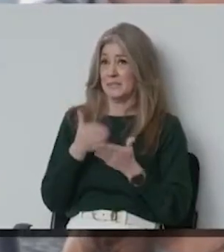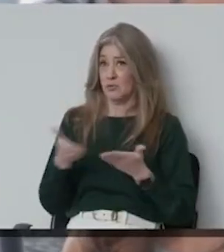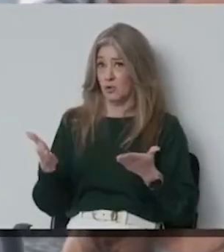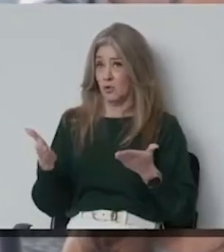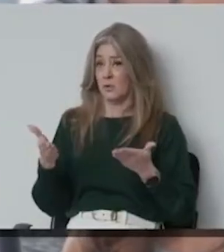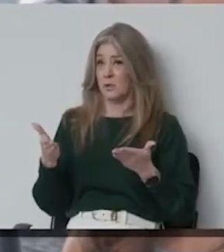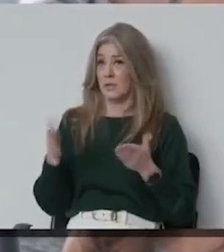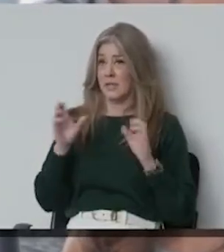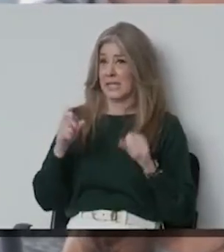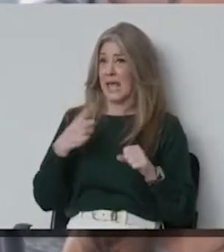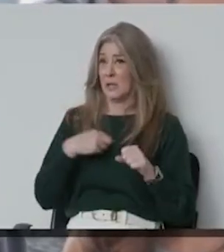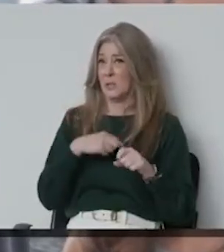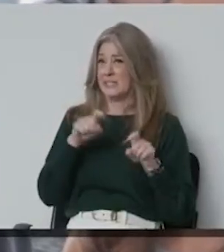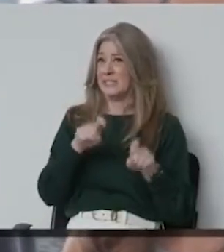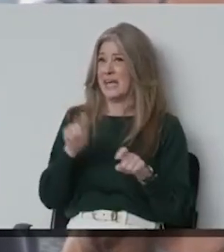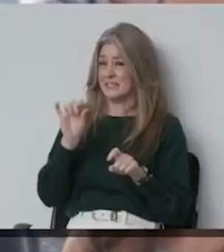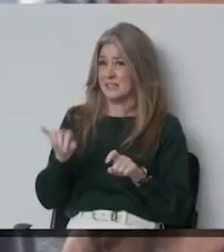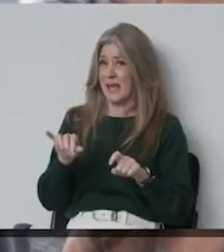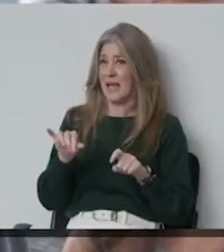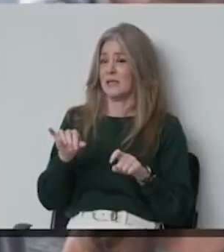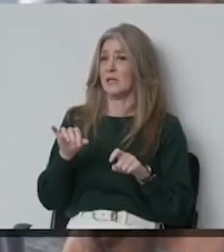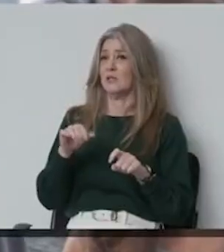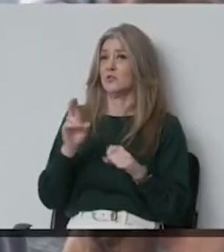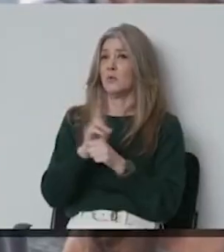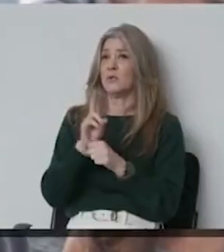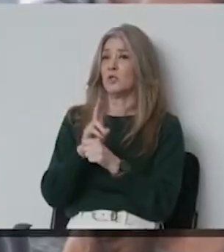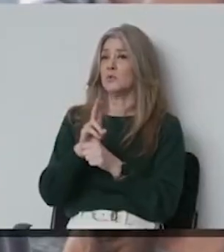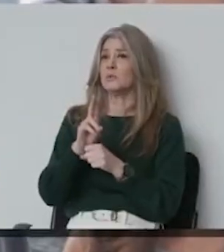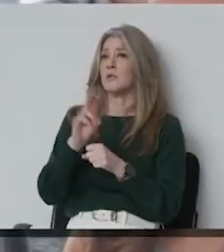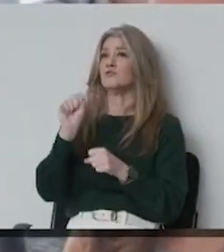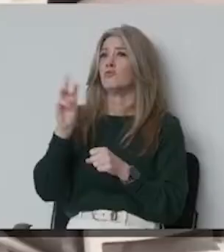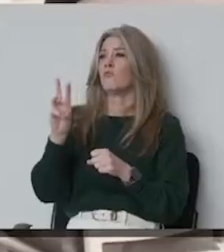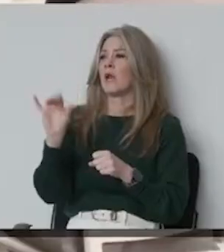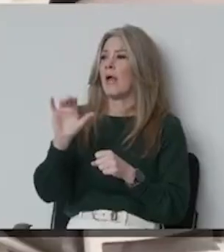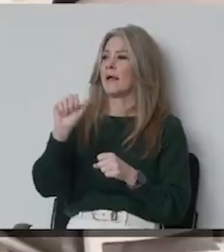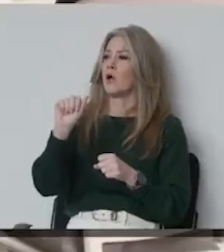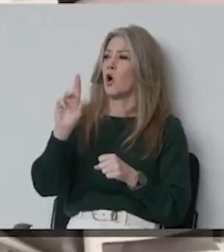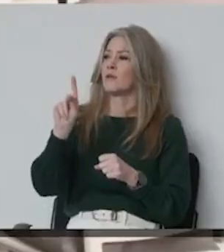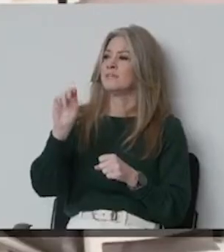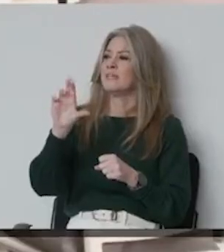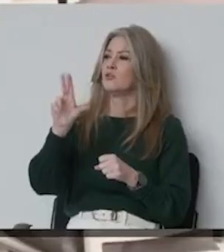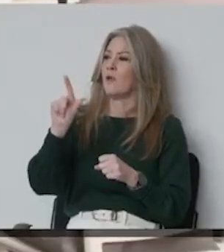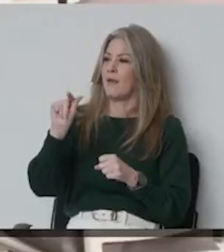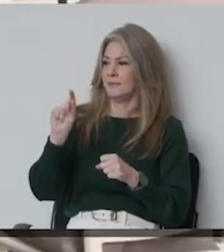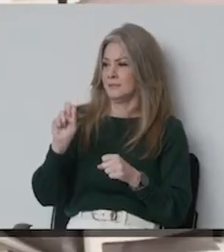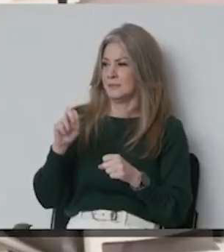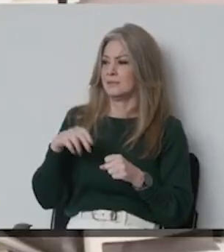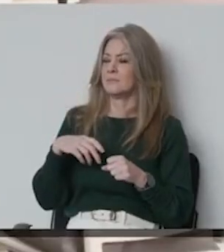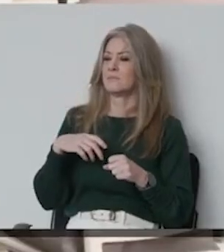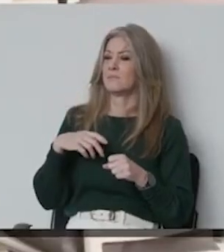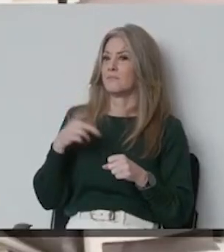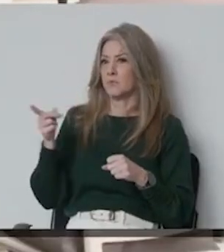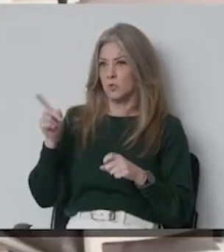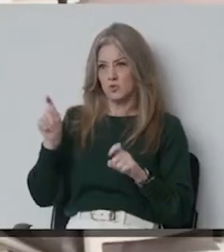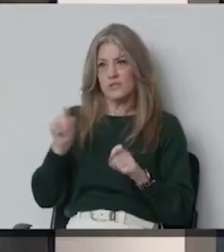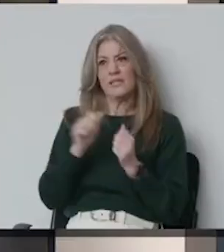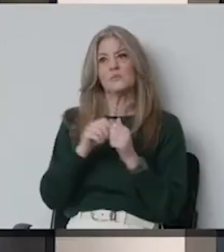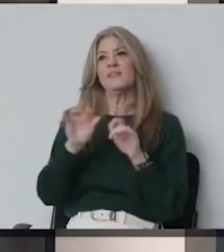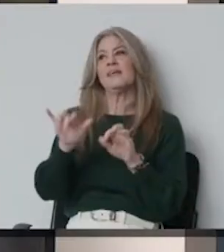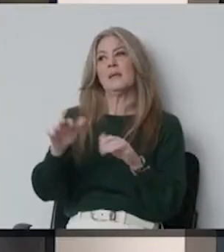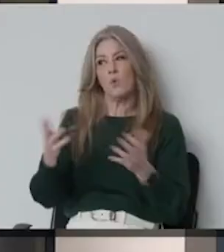for us to test that when we're using a software like Articulate? That's an awesome question. Yes, you should also test that with a